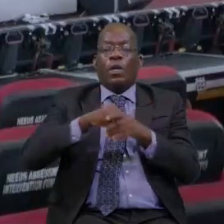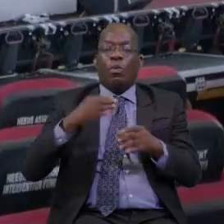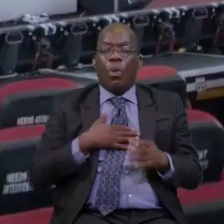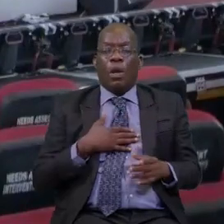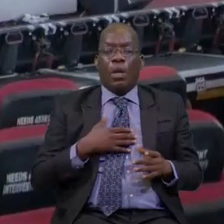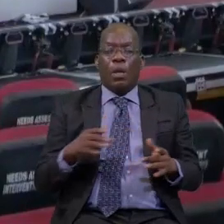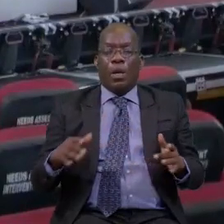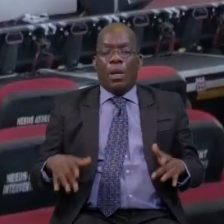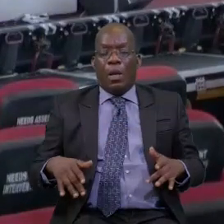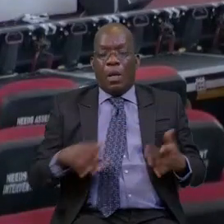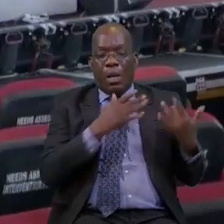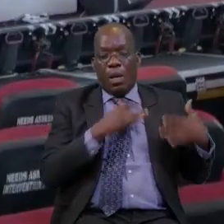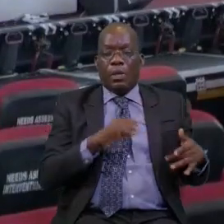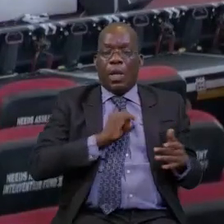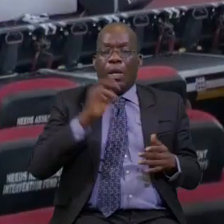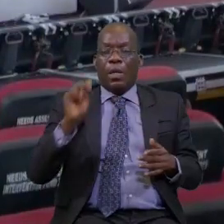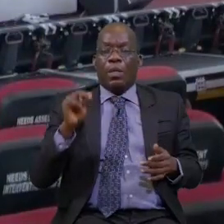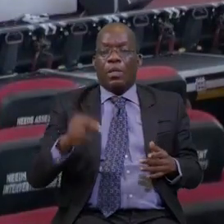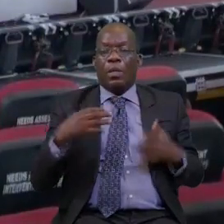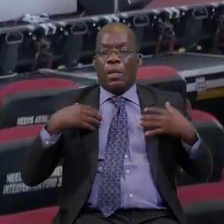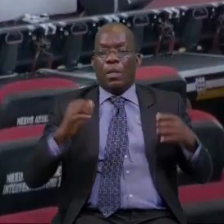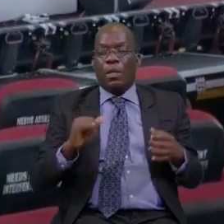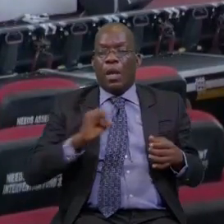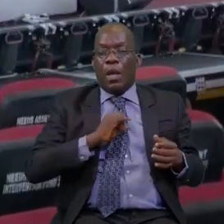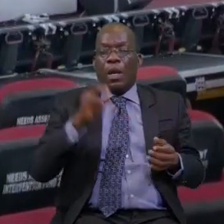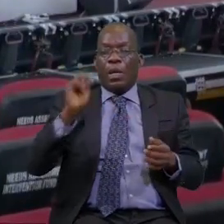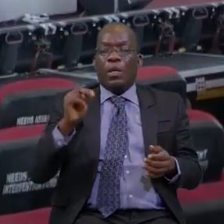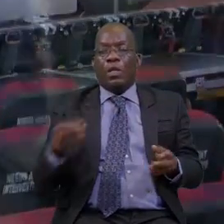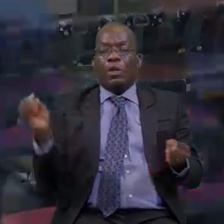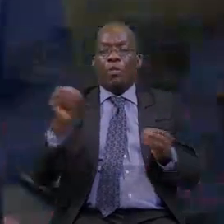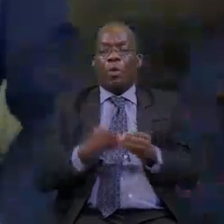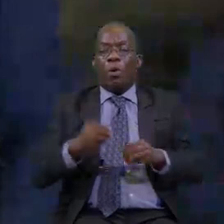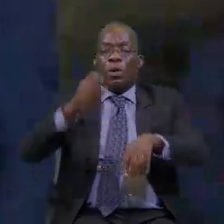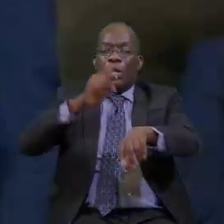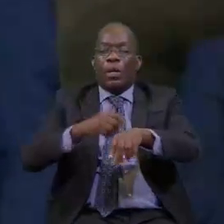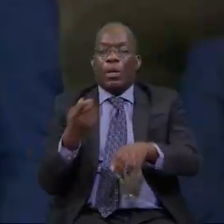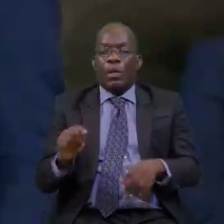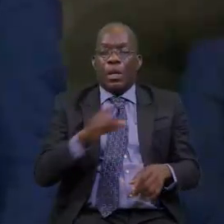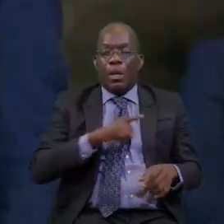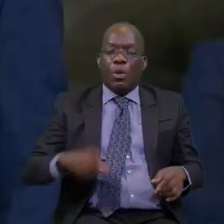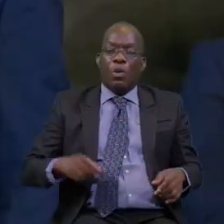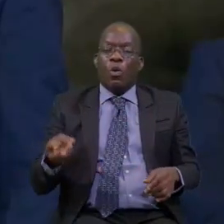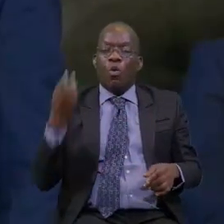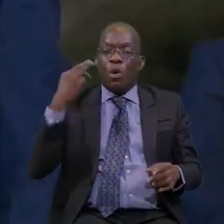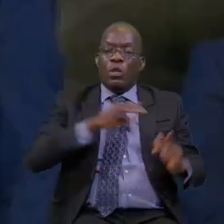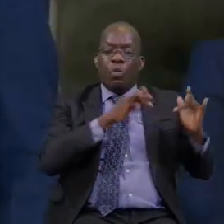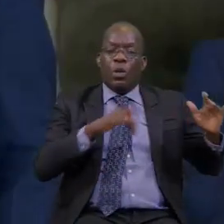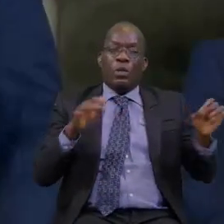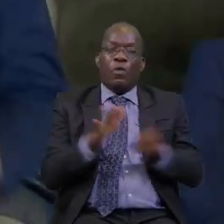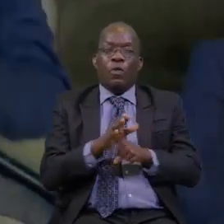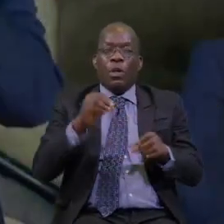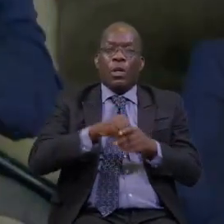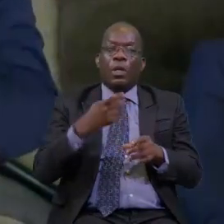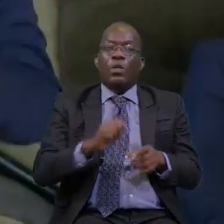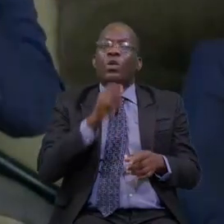I need health. I need extra time. And the Lord was so gracious in the Old Testament. And the